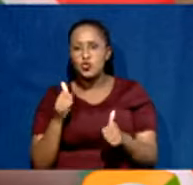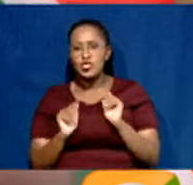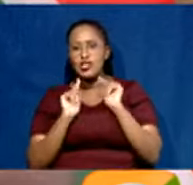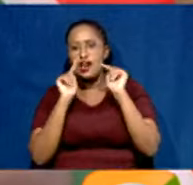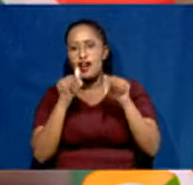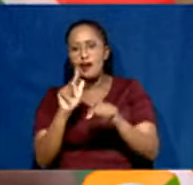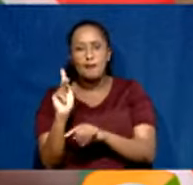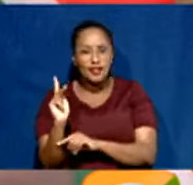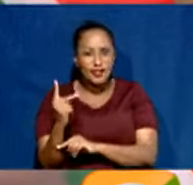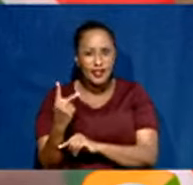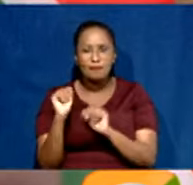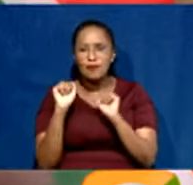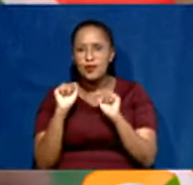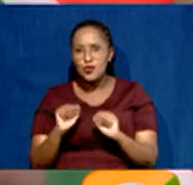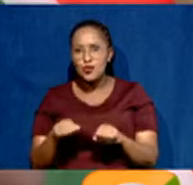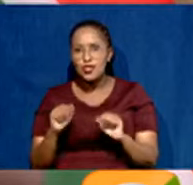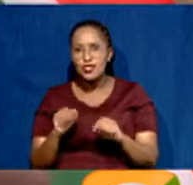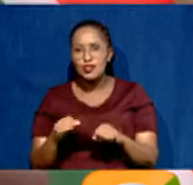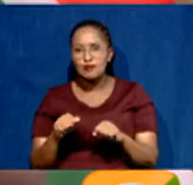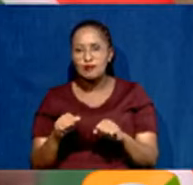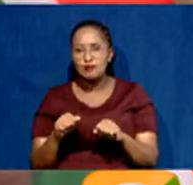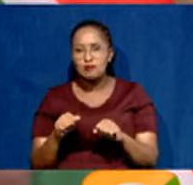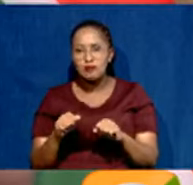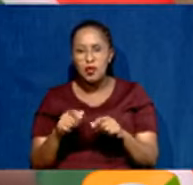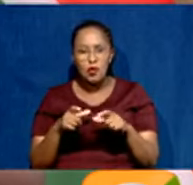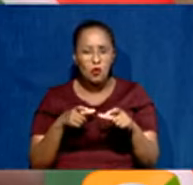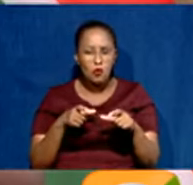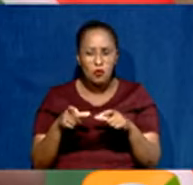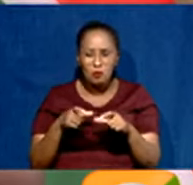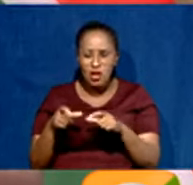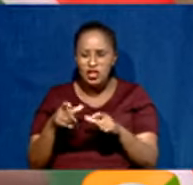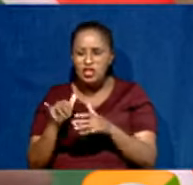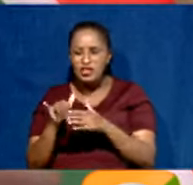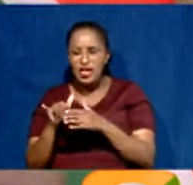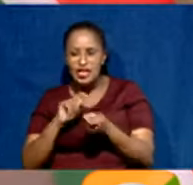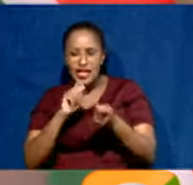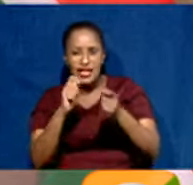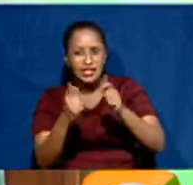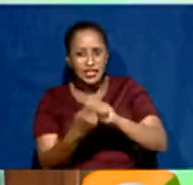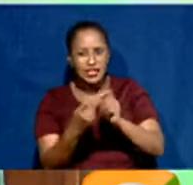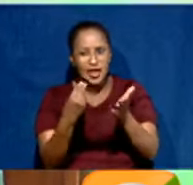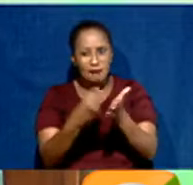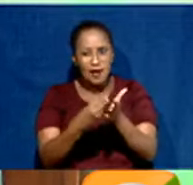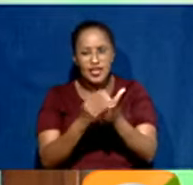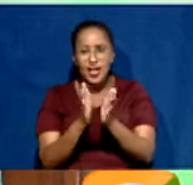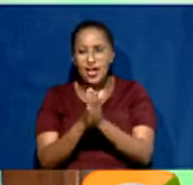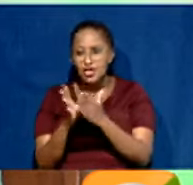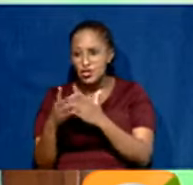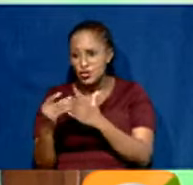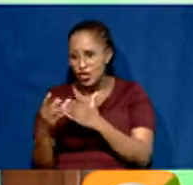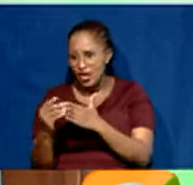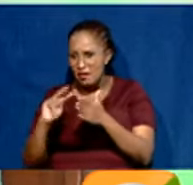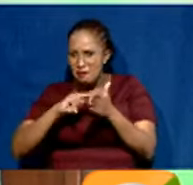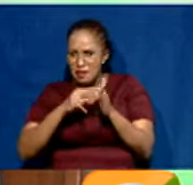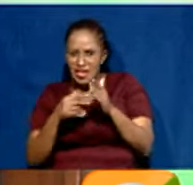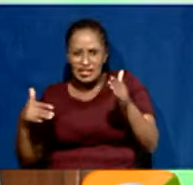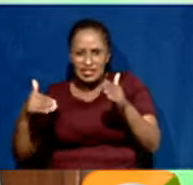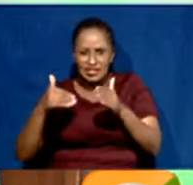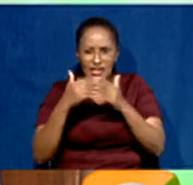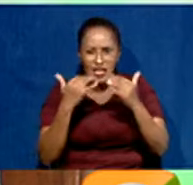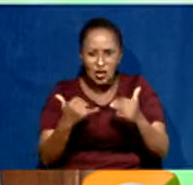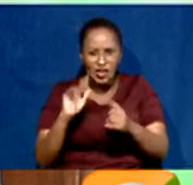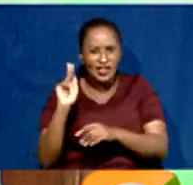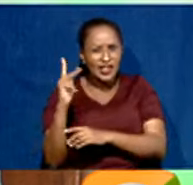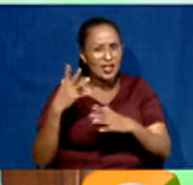zinakuja Kenya, ndio tuweze kuwa kumanage ile exchange rate. Kwa hivyo, Mheshimiwa Rais, hadi hapo Mkenya ataendelea